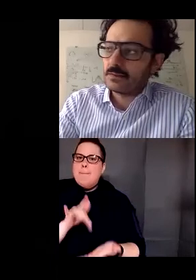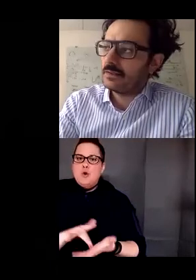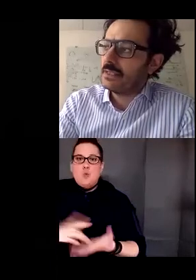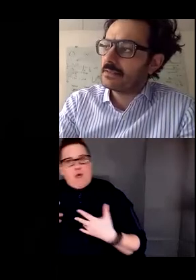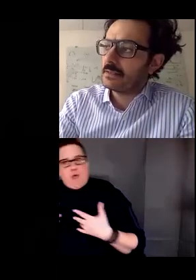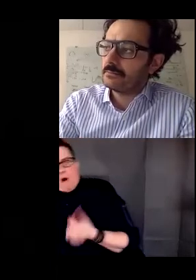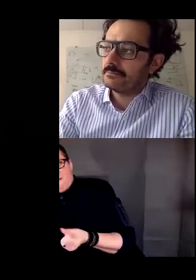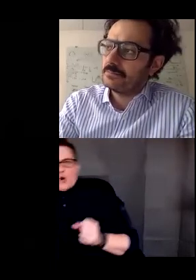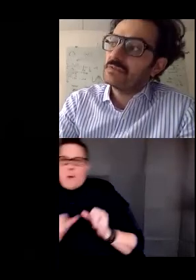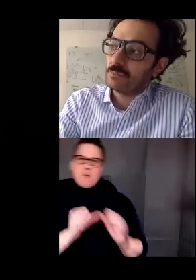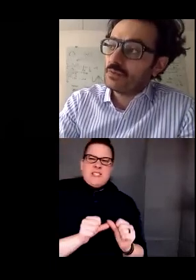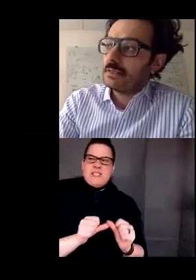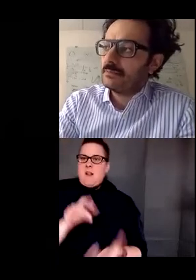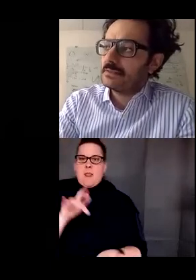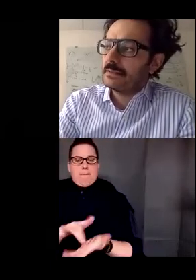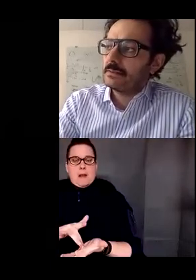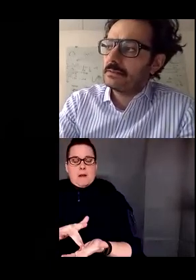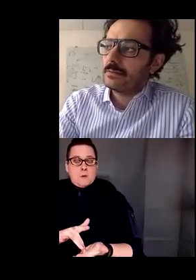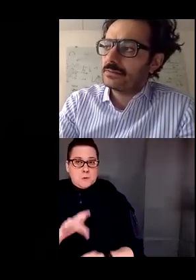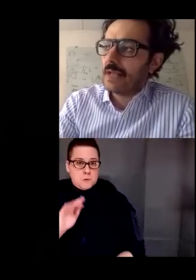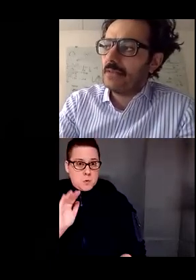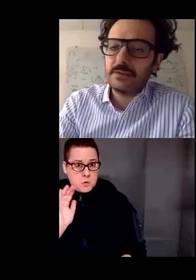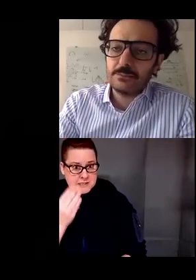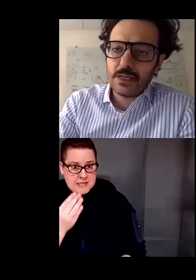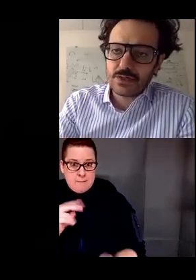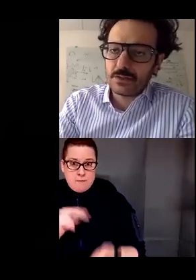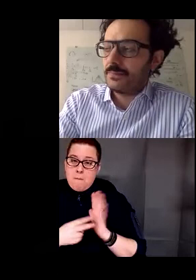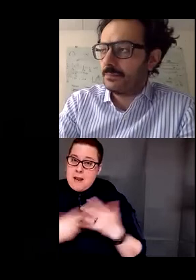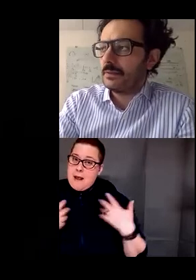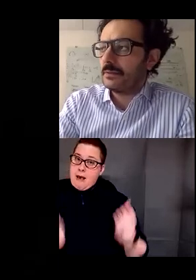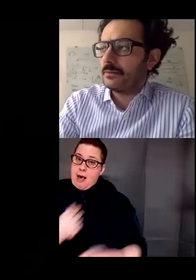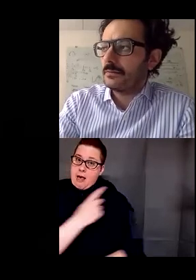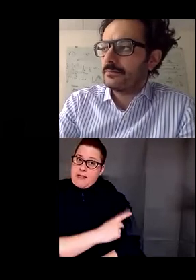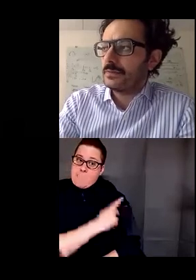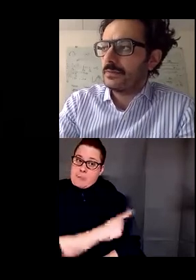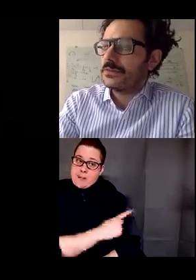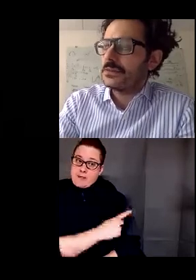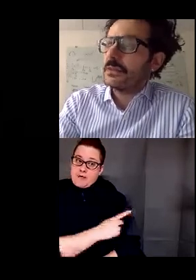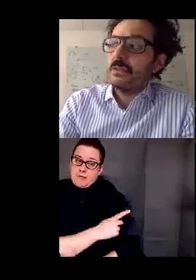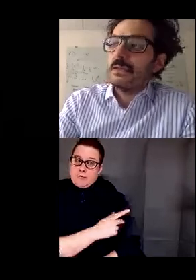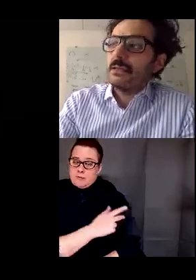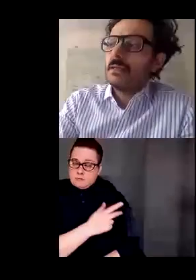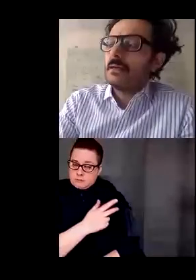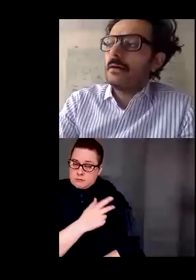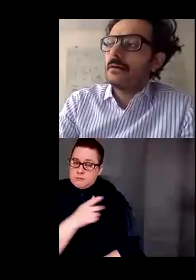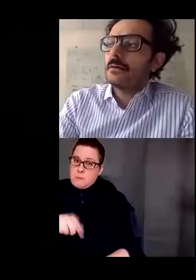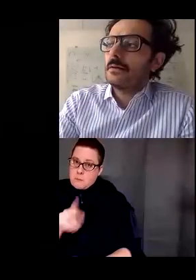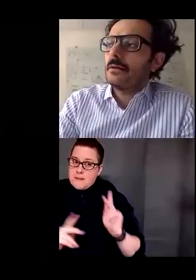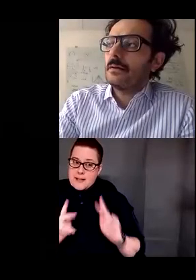persistent. It means that, supposedly, it means that those healthy people here or subjects,